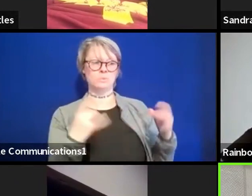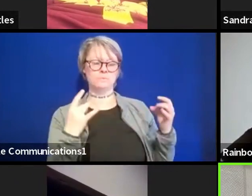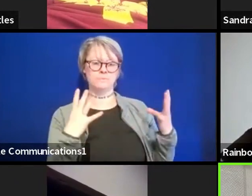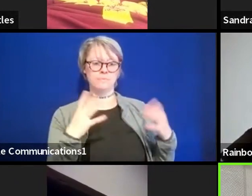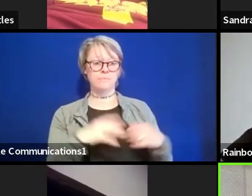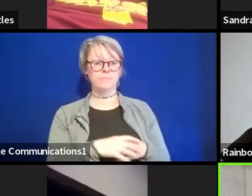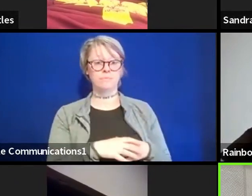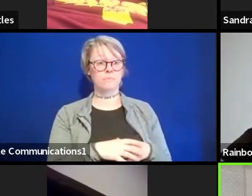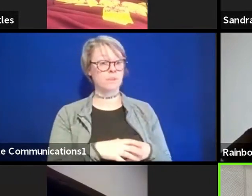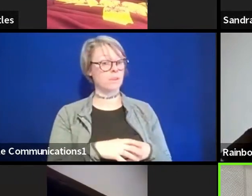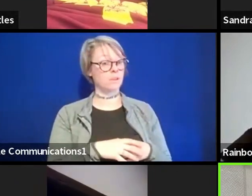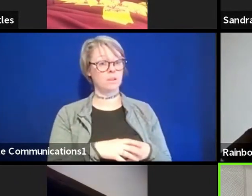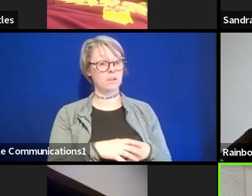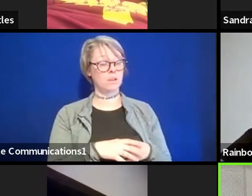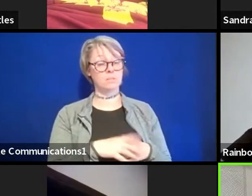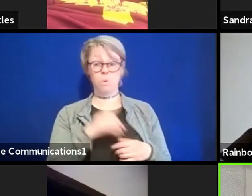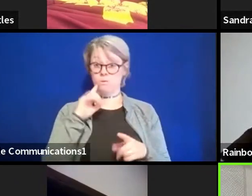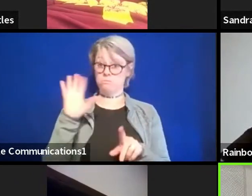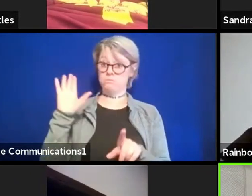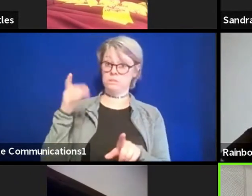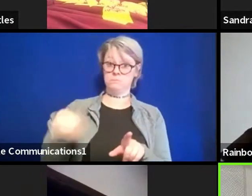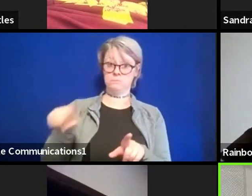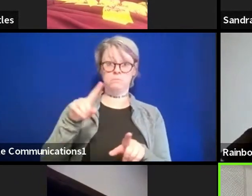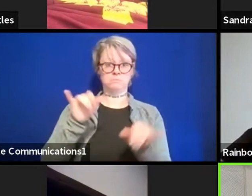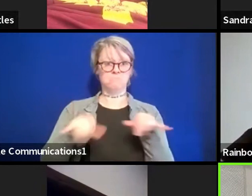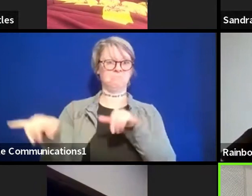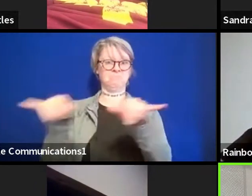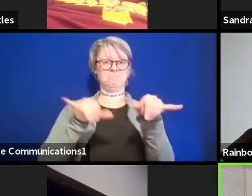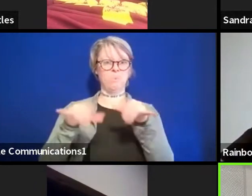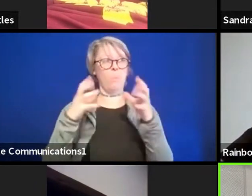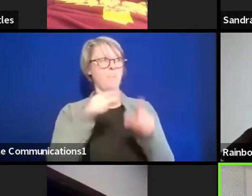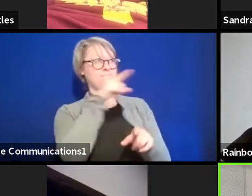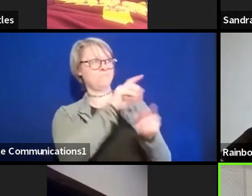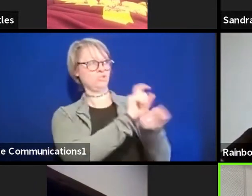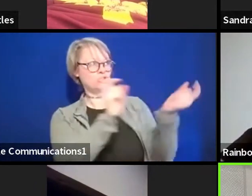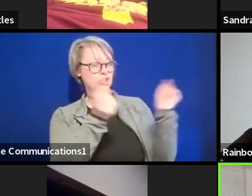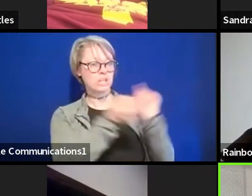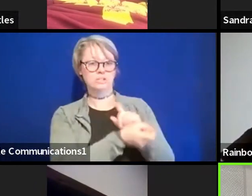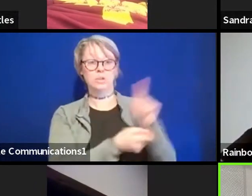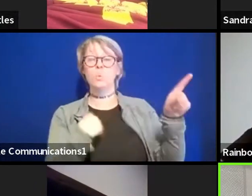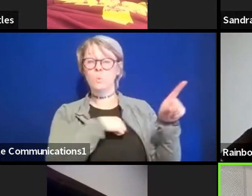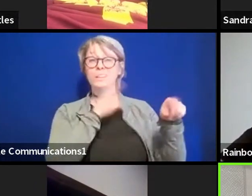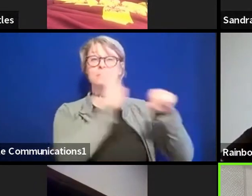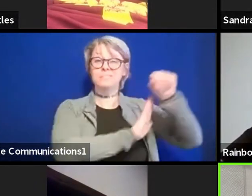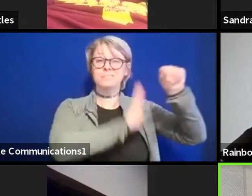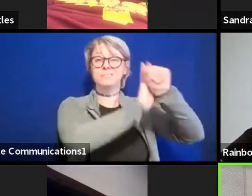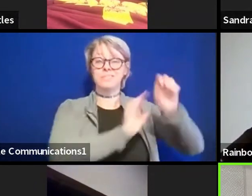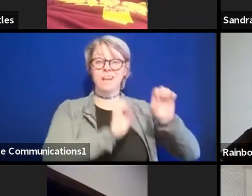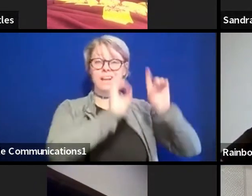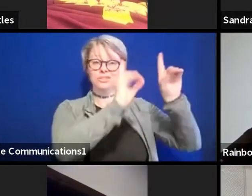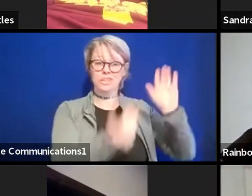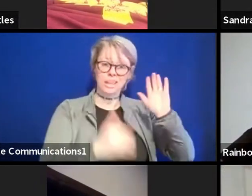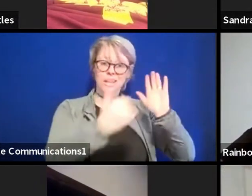few other workers I've talked to, they want the same thing because it's constant. We're going in there and educating these workers.